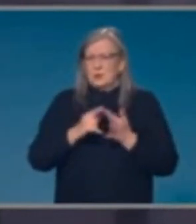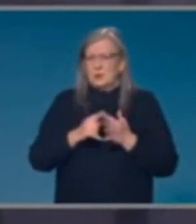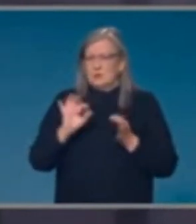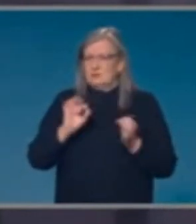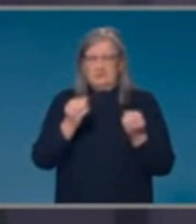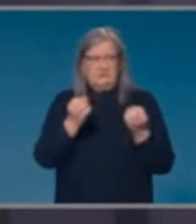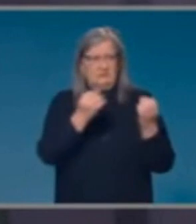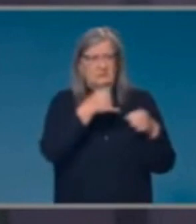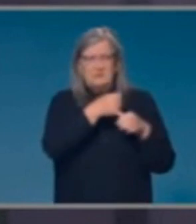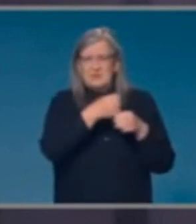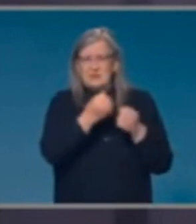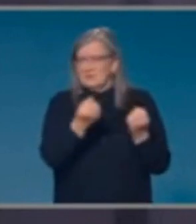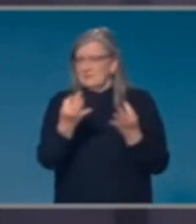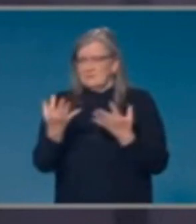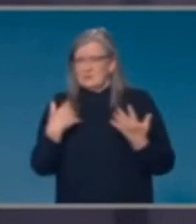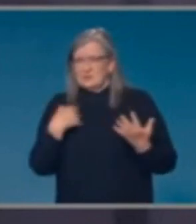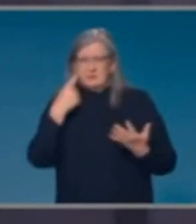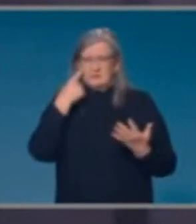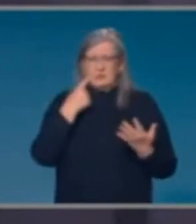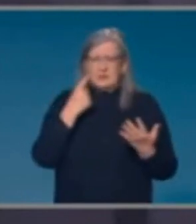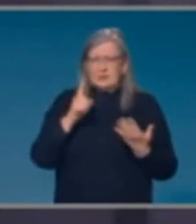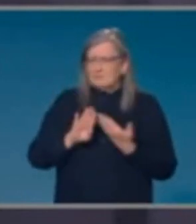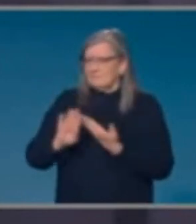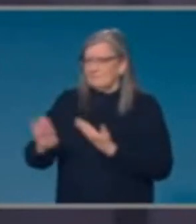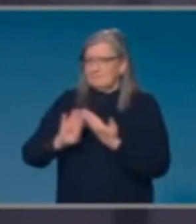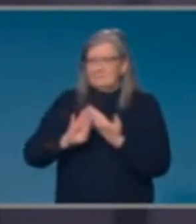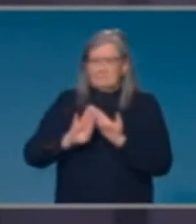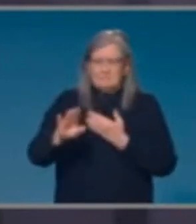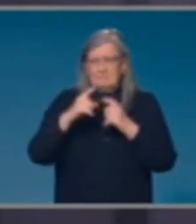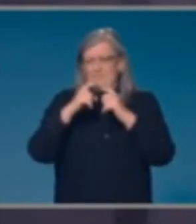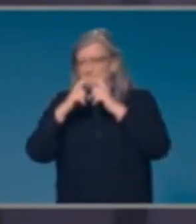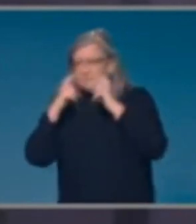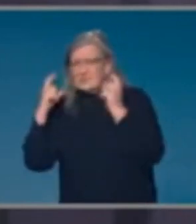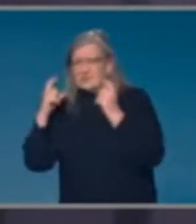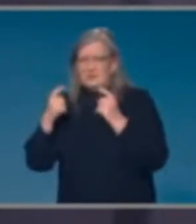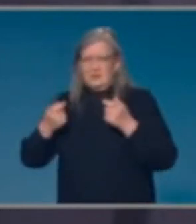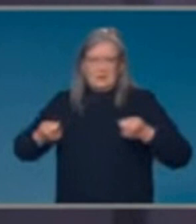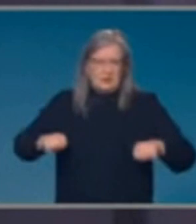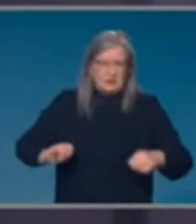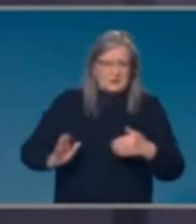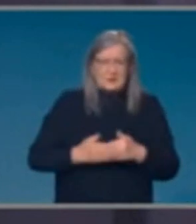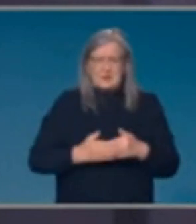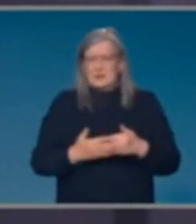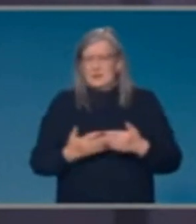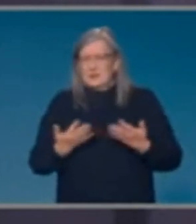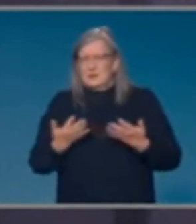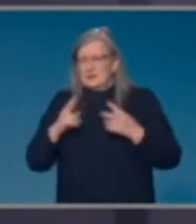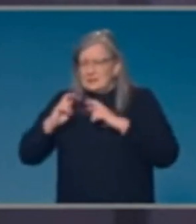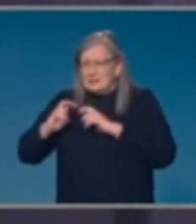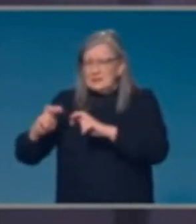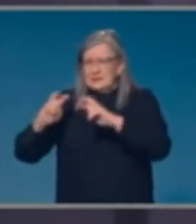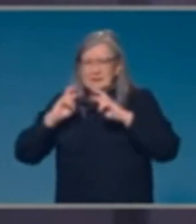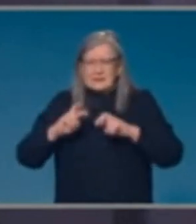interventions, the public health and social measures, including lockdowns where necessary, the test, trace, isolate and quarantine work